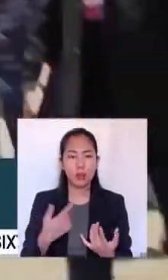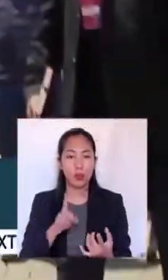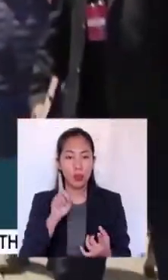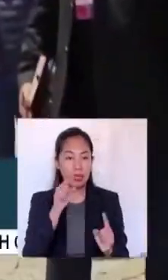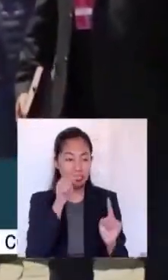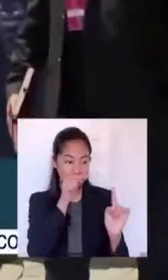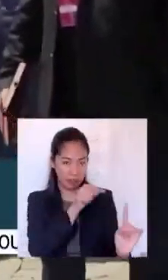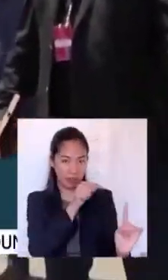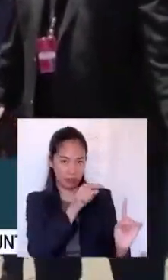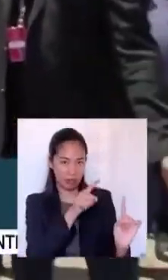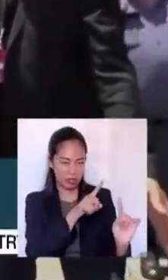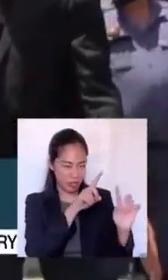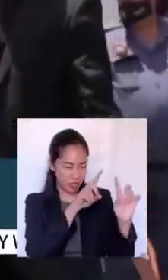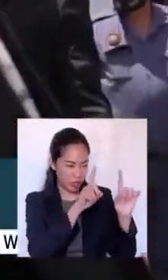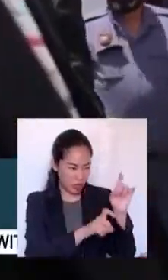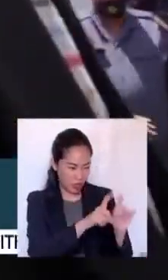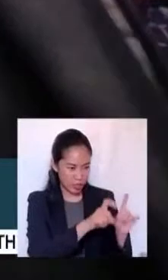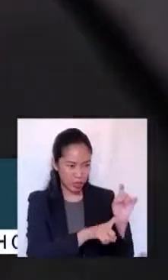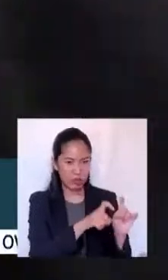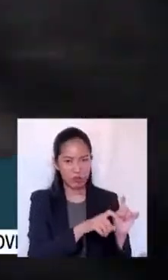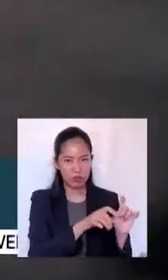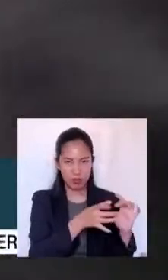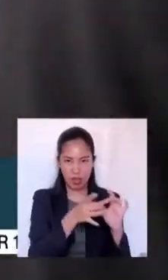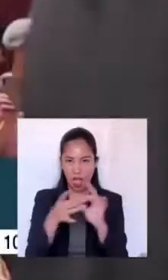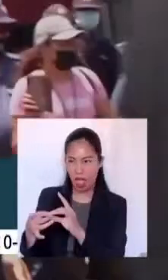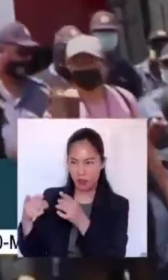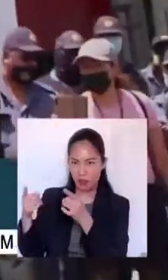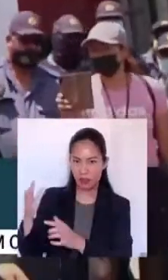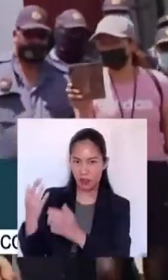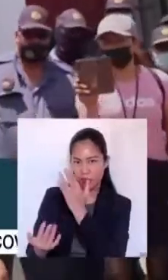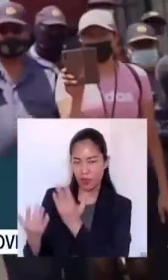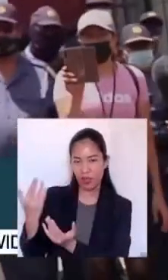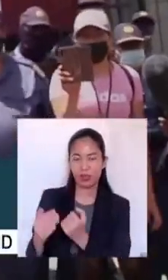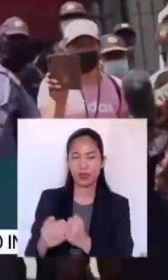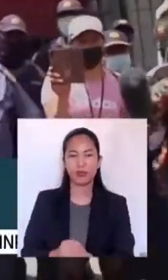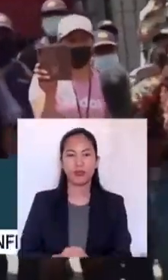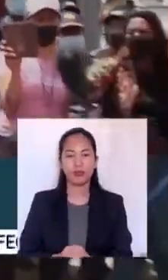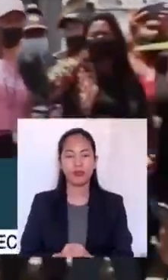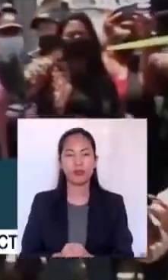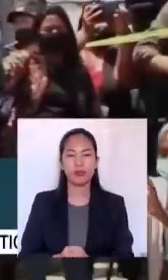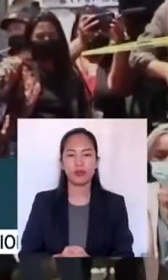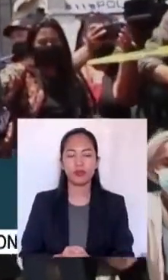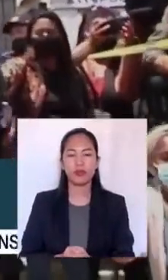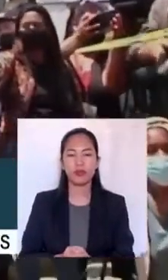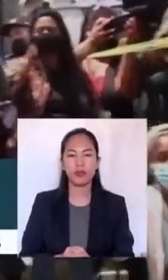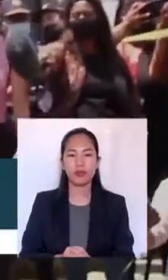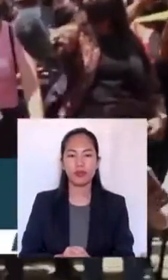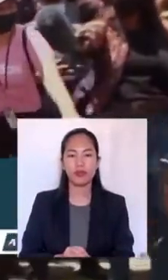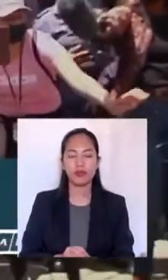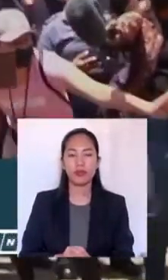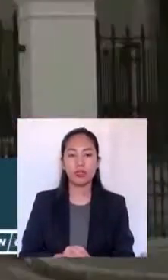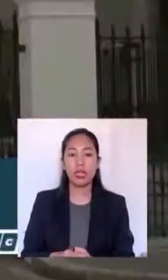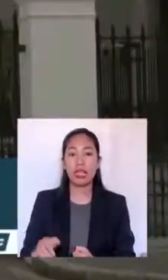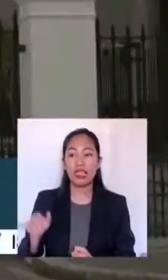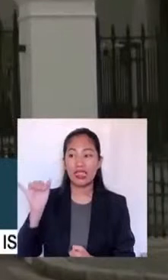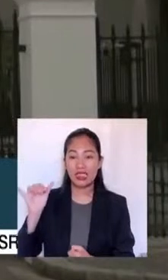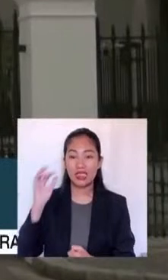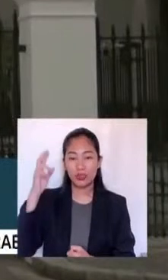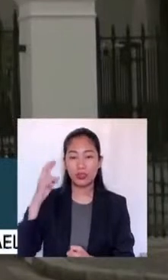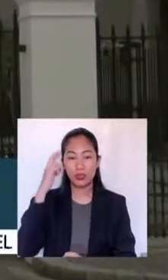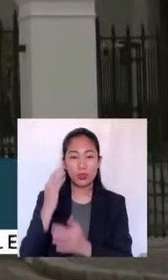to the fire. No injuries have been reported, according to a government minister. The cause of the blaze was not immediately